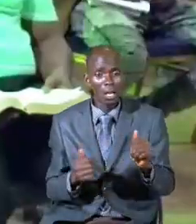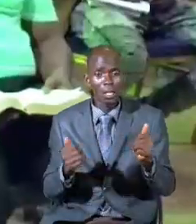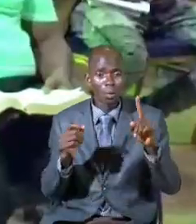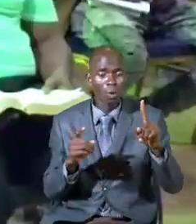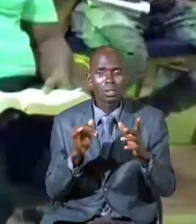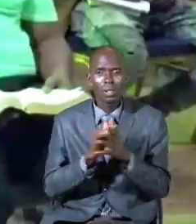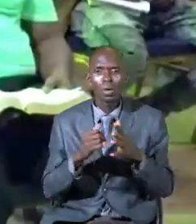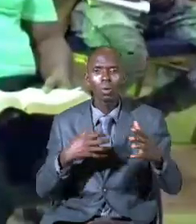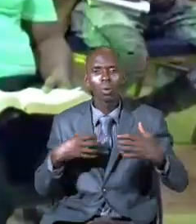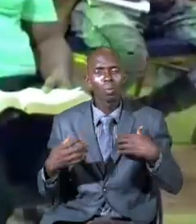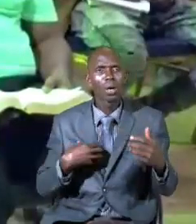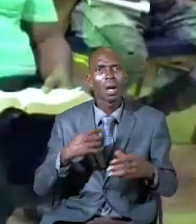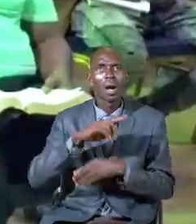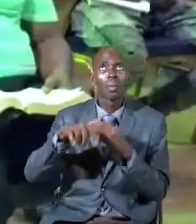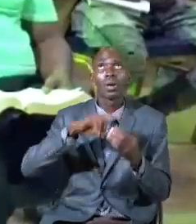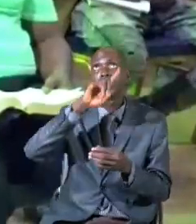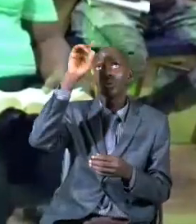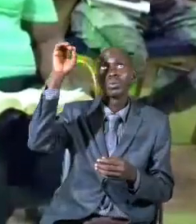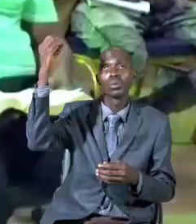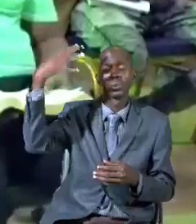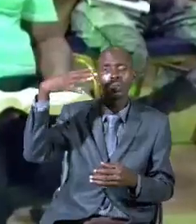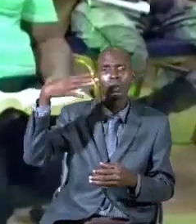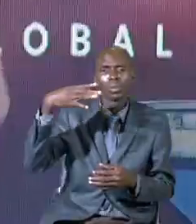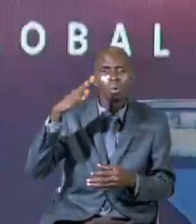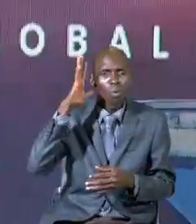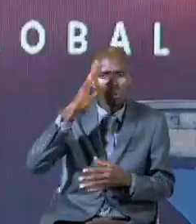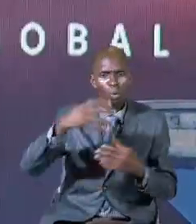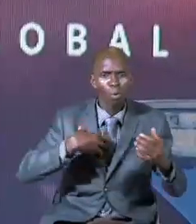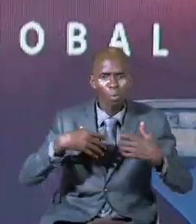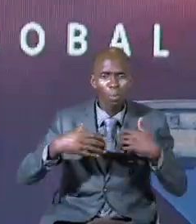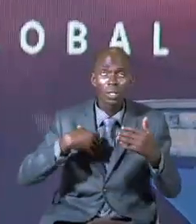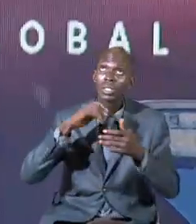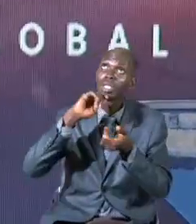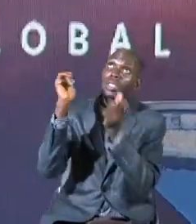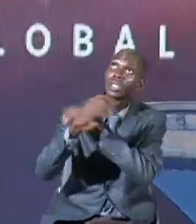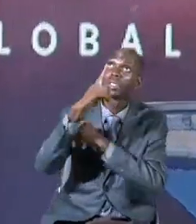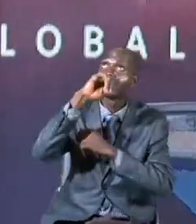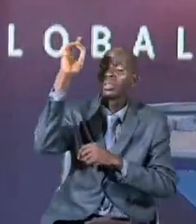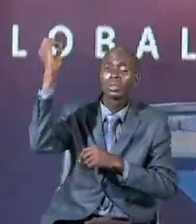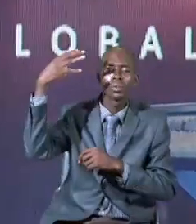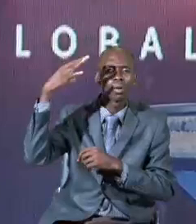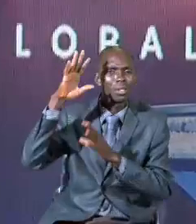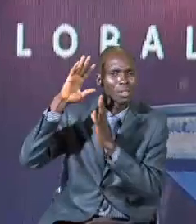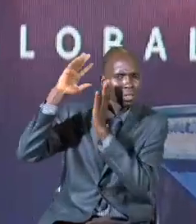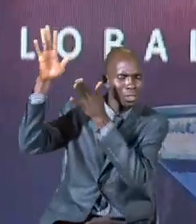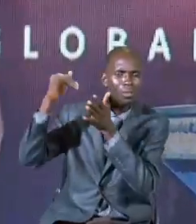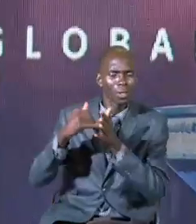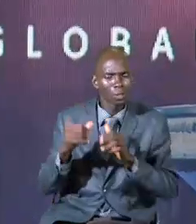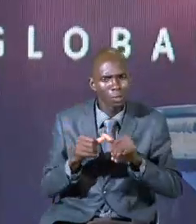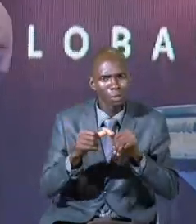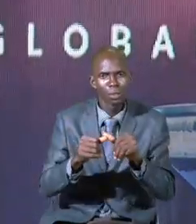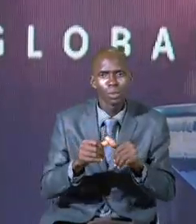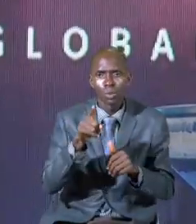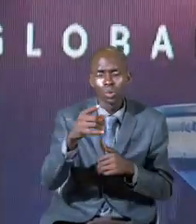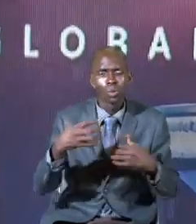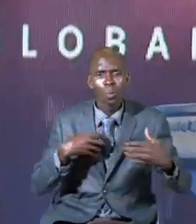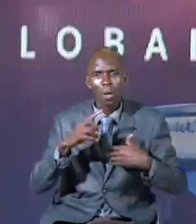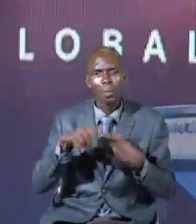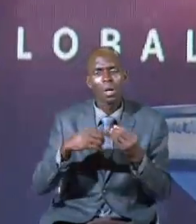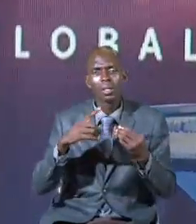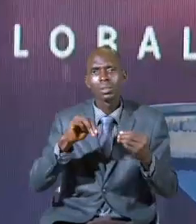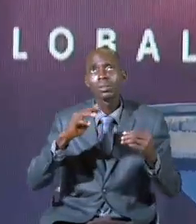don't you just leave it like that and go ahead? They complain about the rain, your complaint about the rain will not stop the rain.